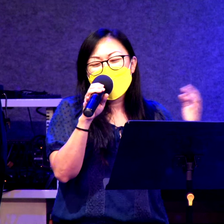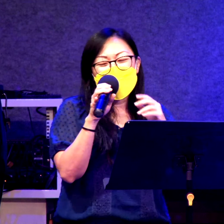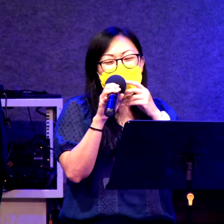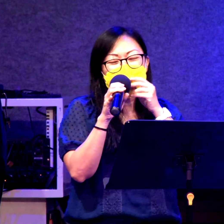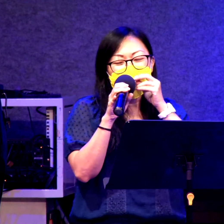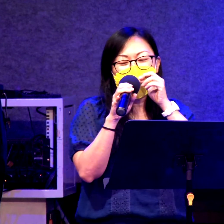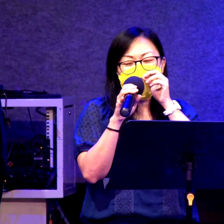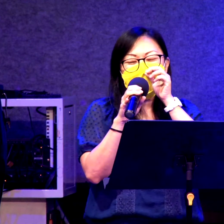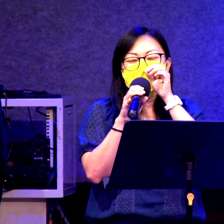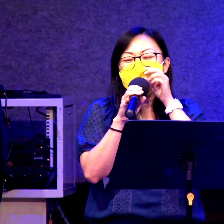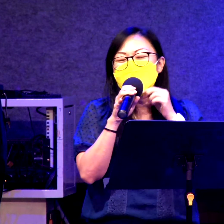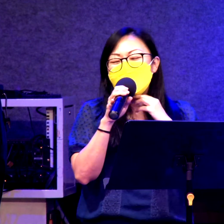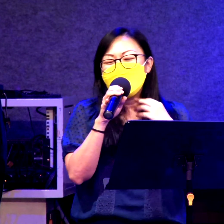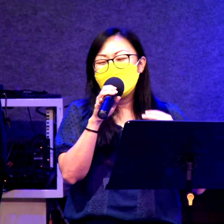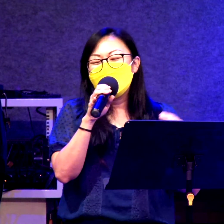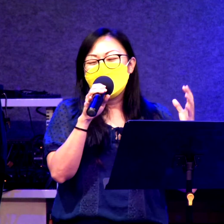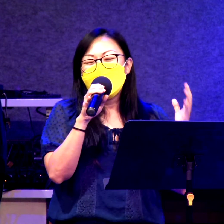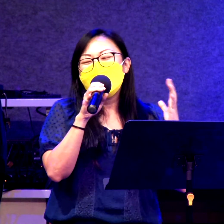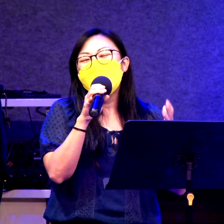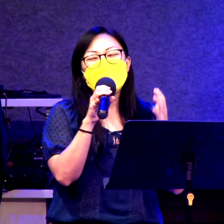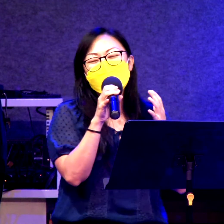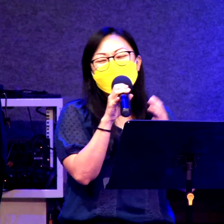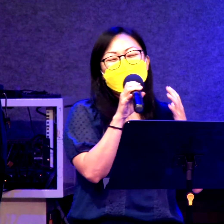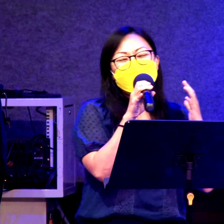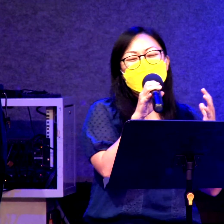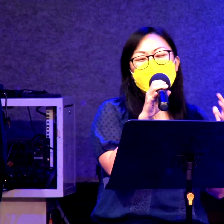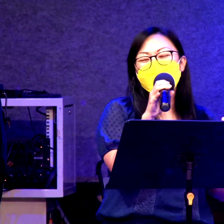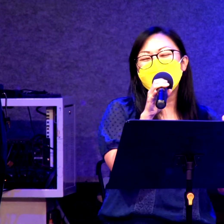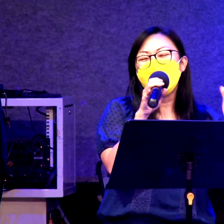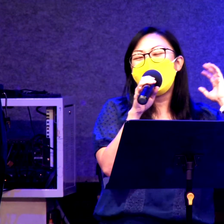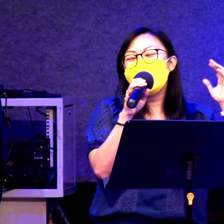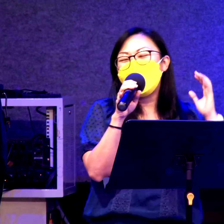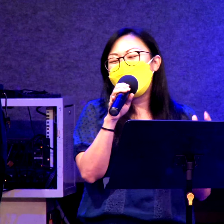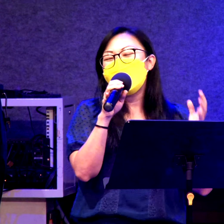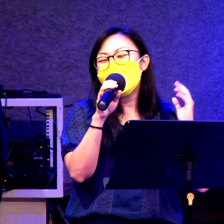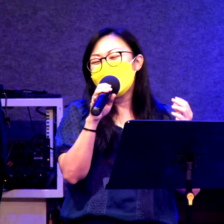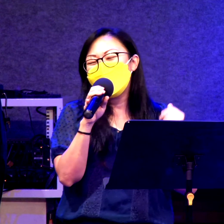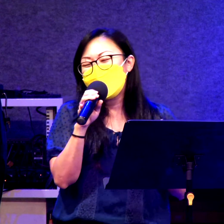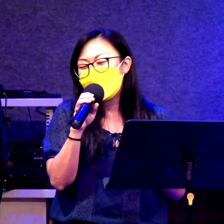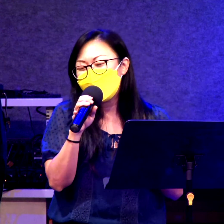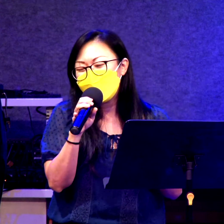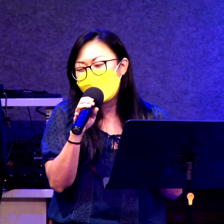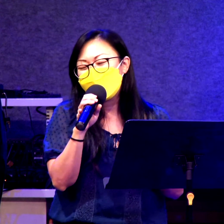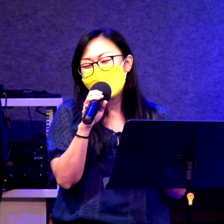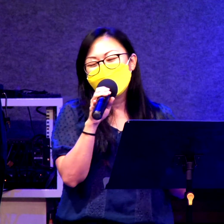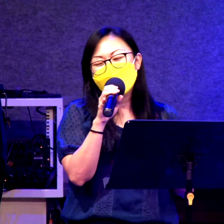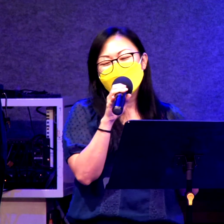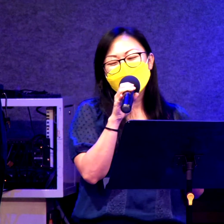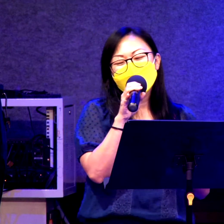many storms in your life, but yet as we sing this morning, our God is a faithful